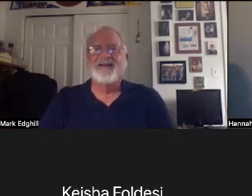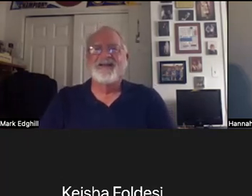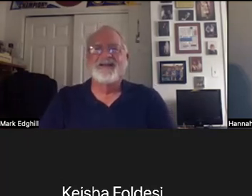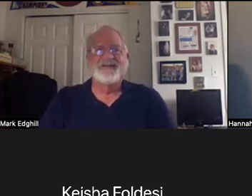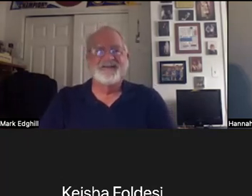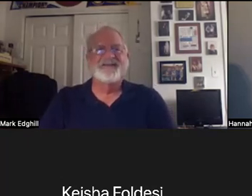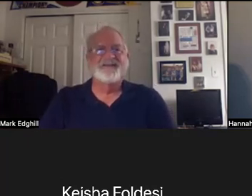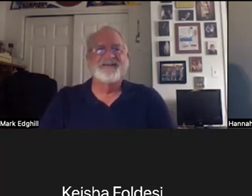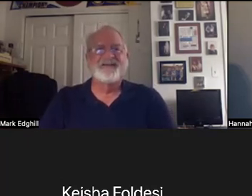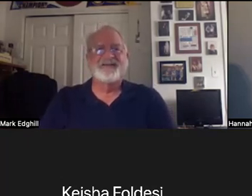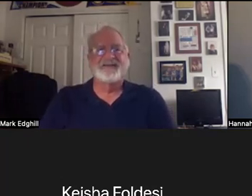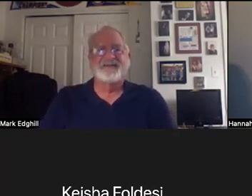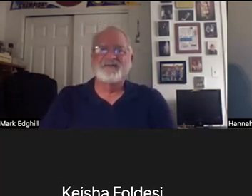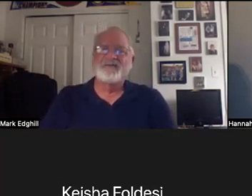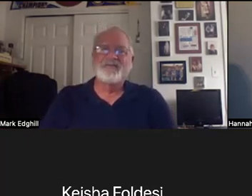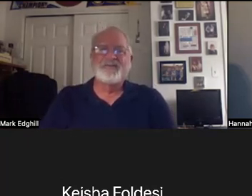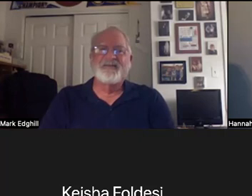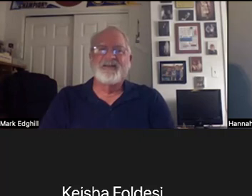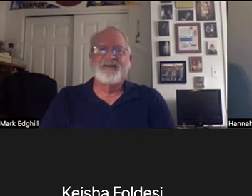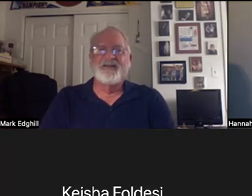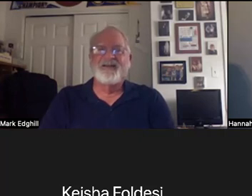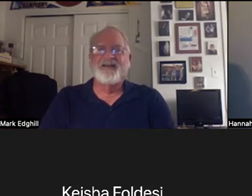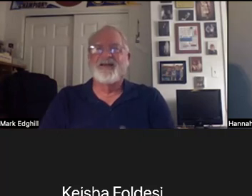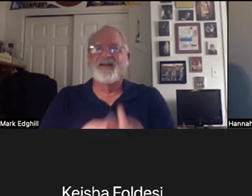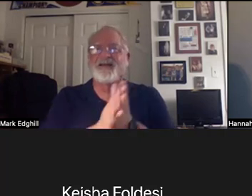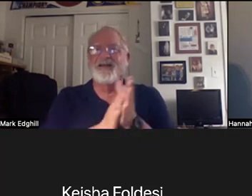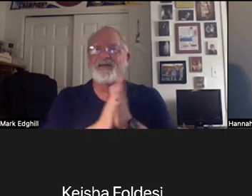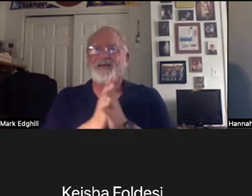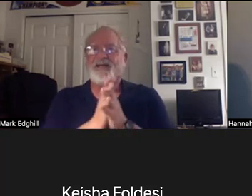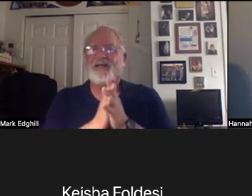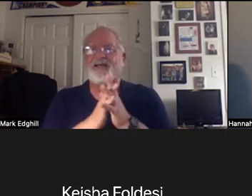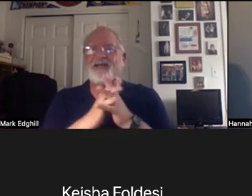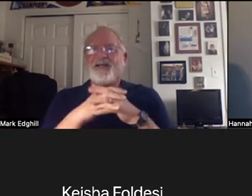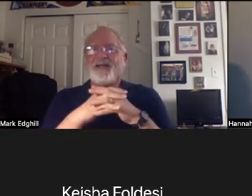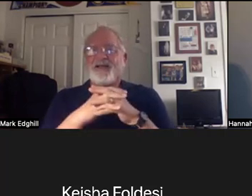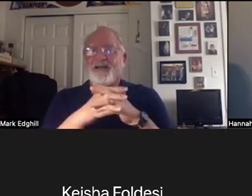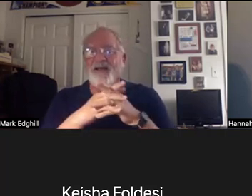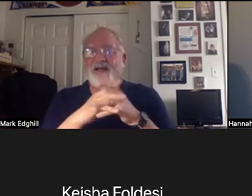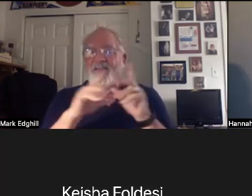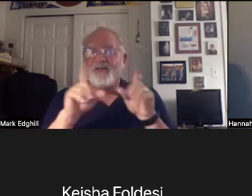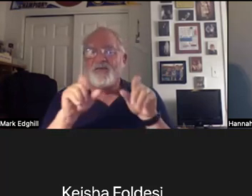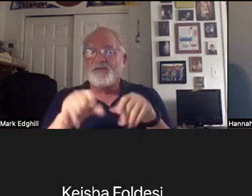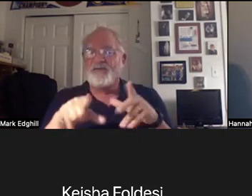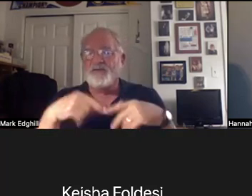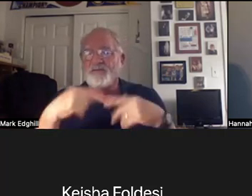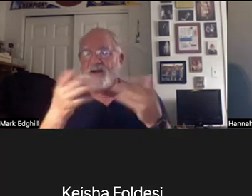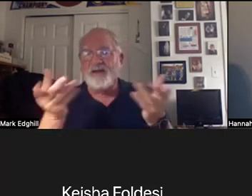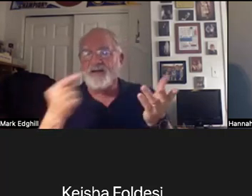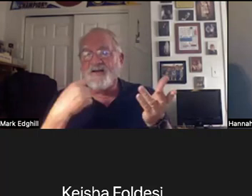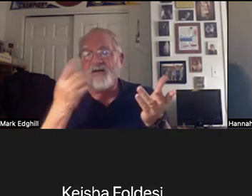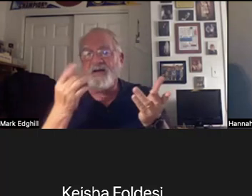are. Okay. Any questions so